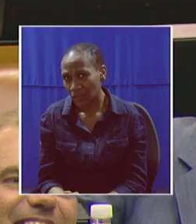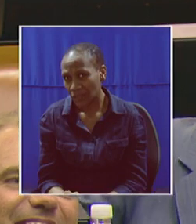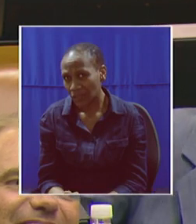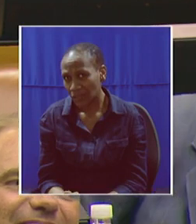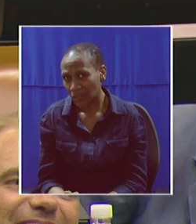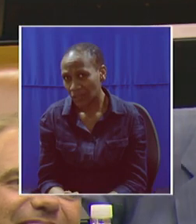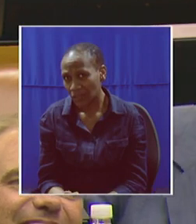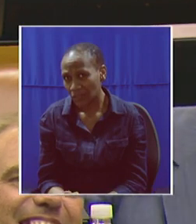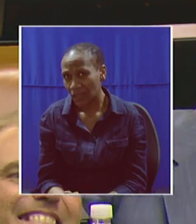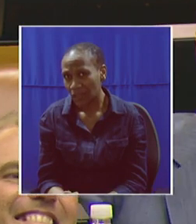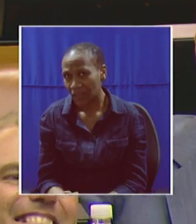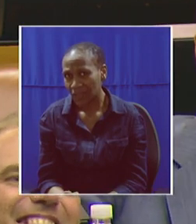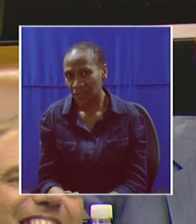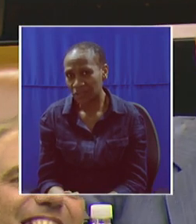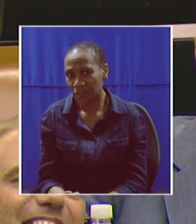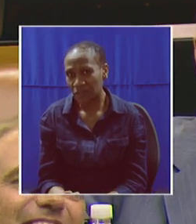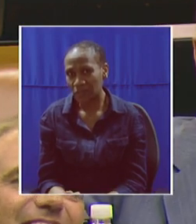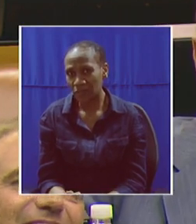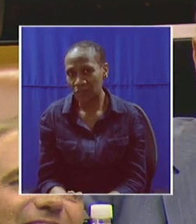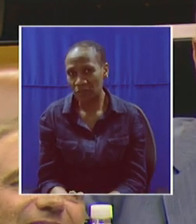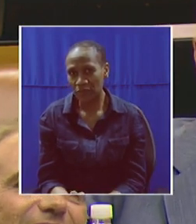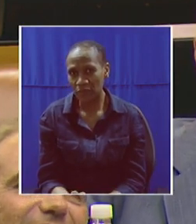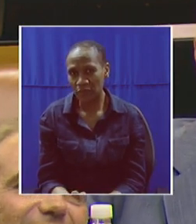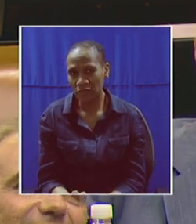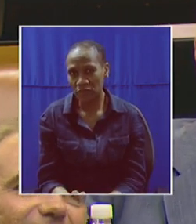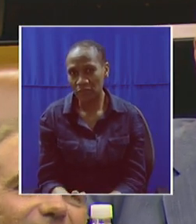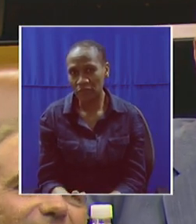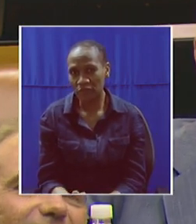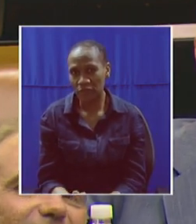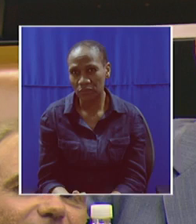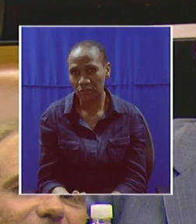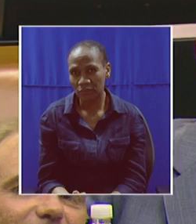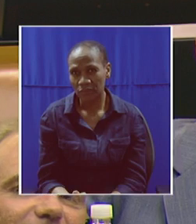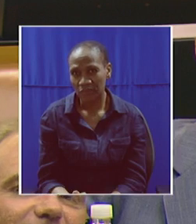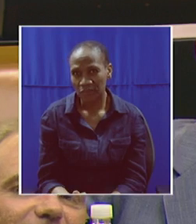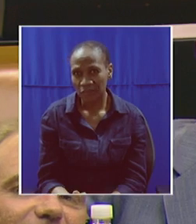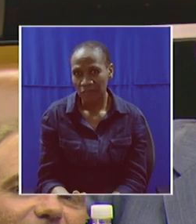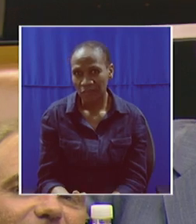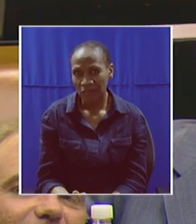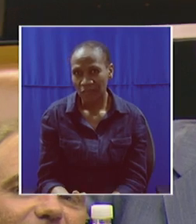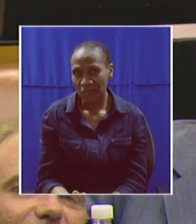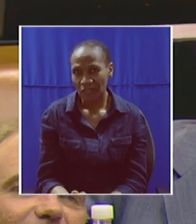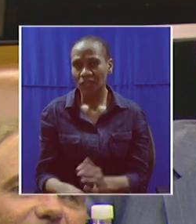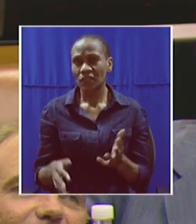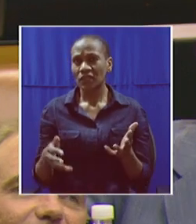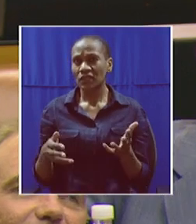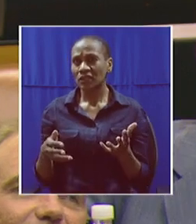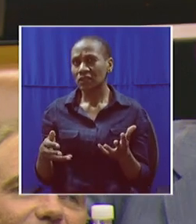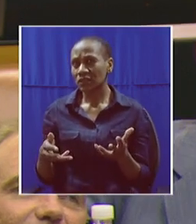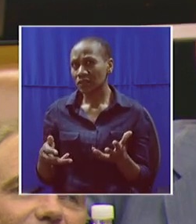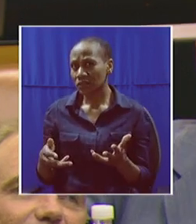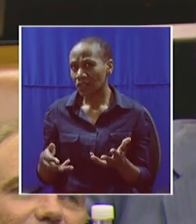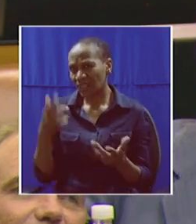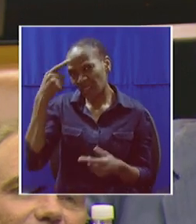in being uh committed to a fossil fuel uh economy nevertheless I think that